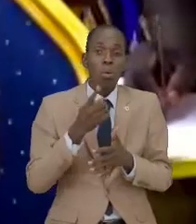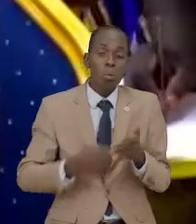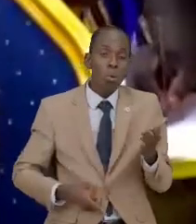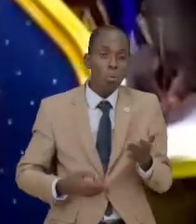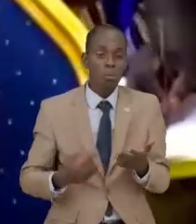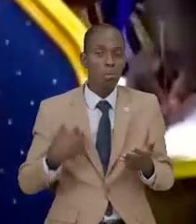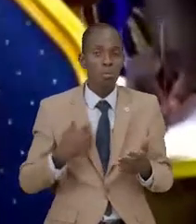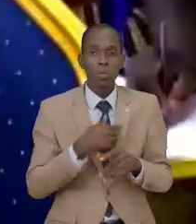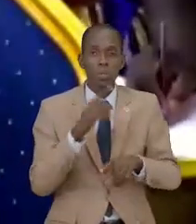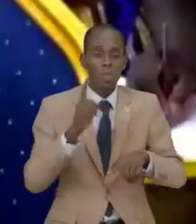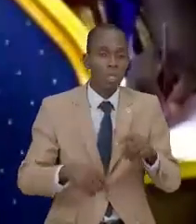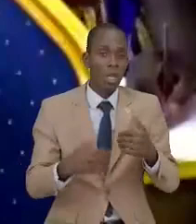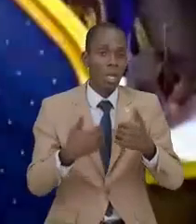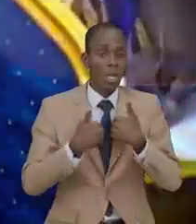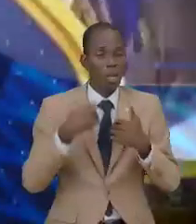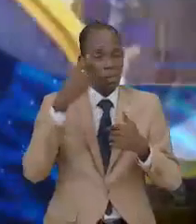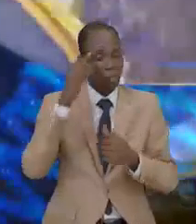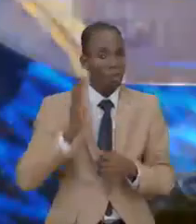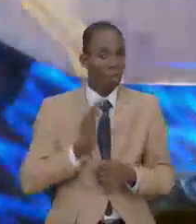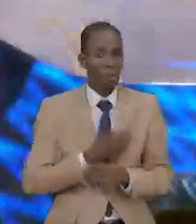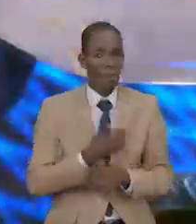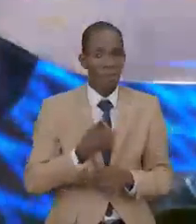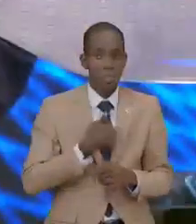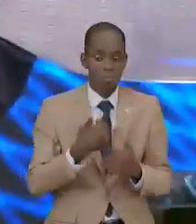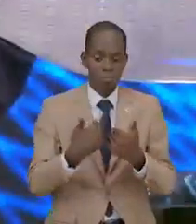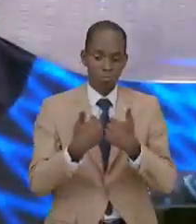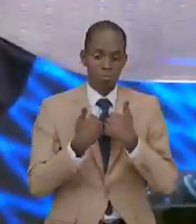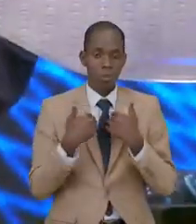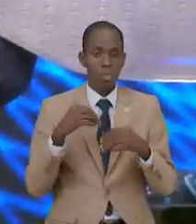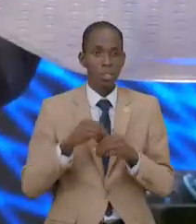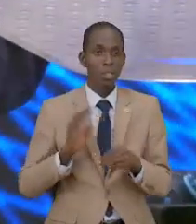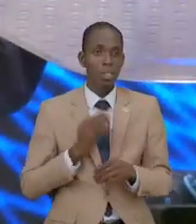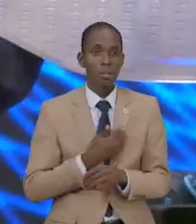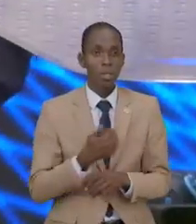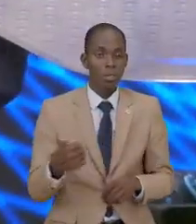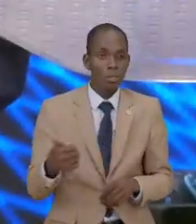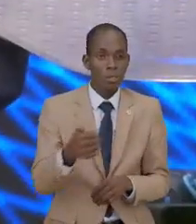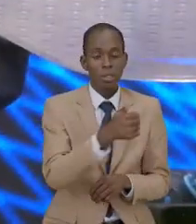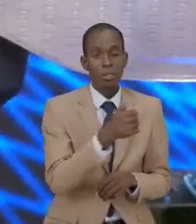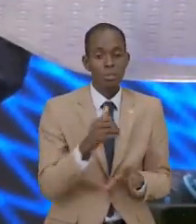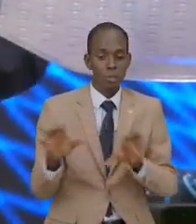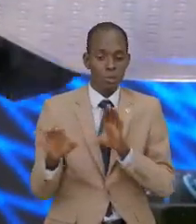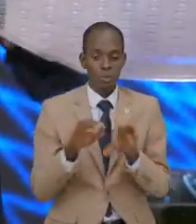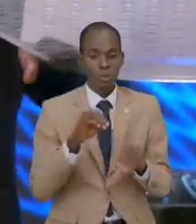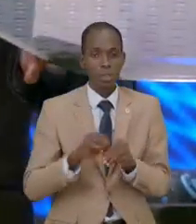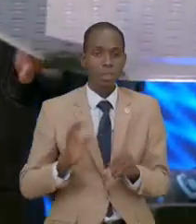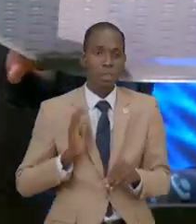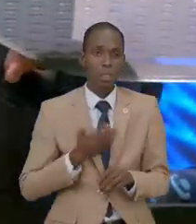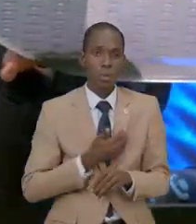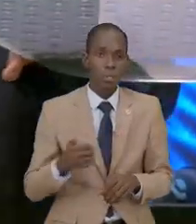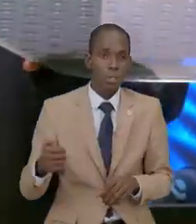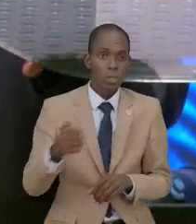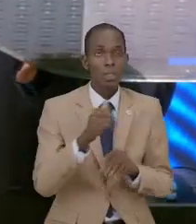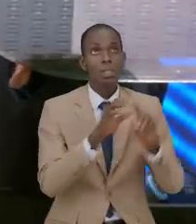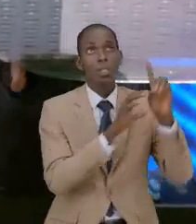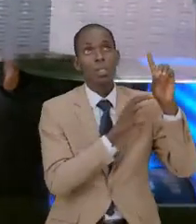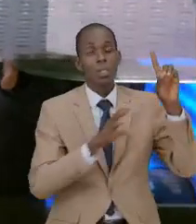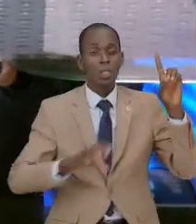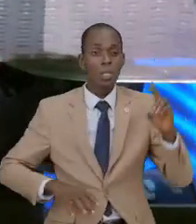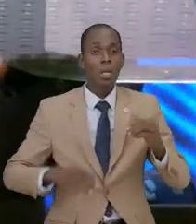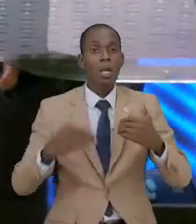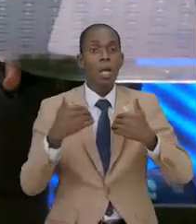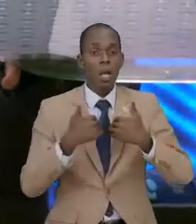for ourselves, possess in ourselves, do in ourselves, Christ has